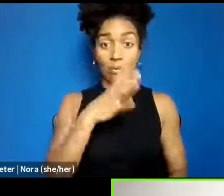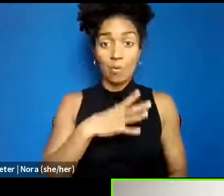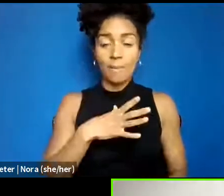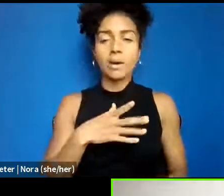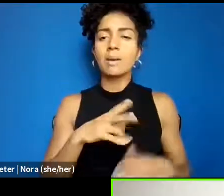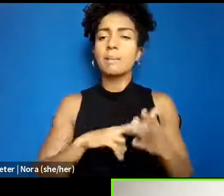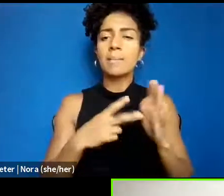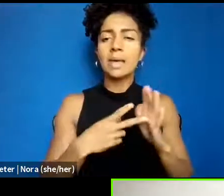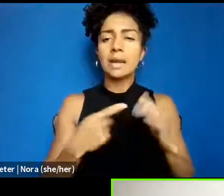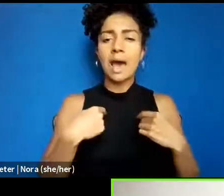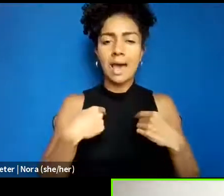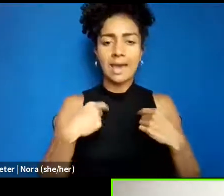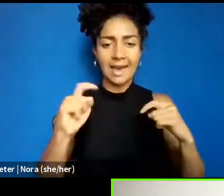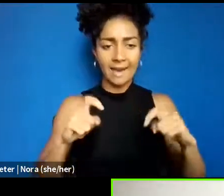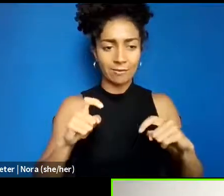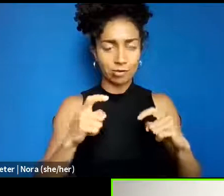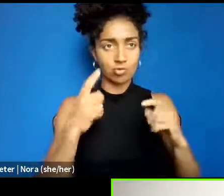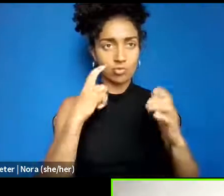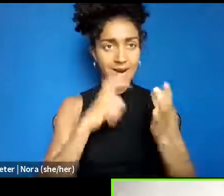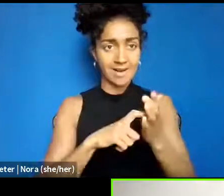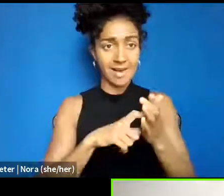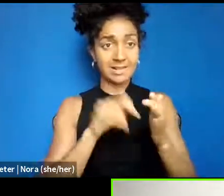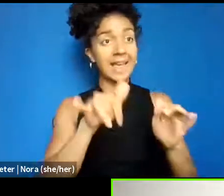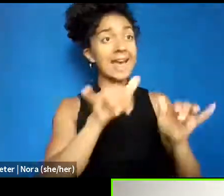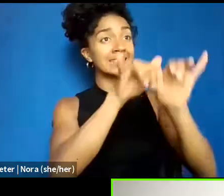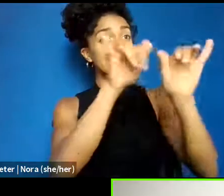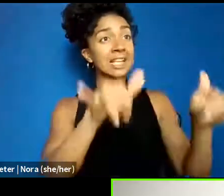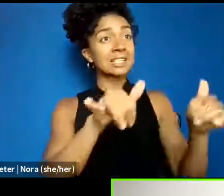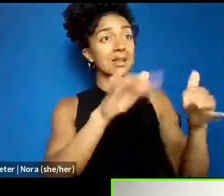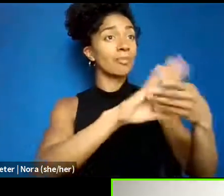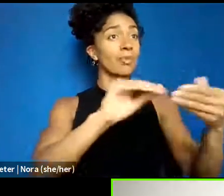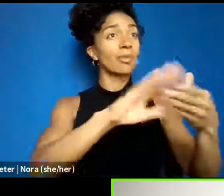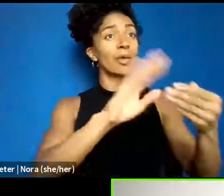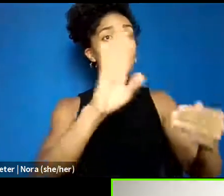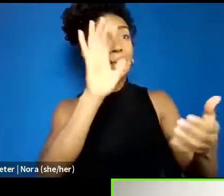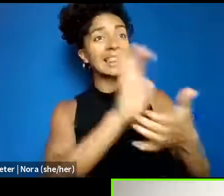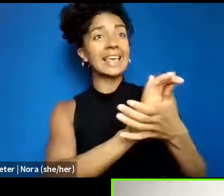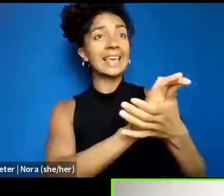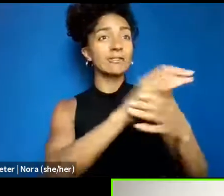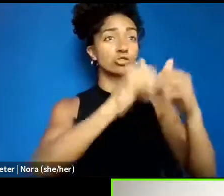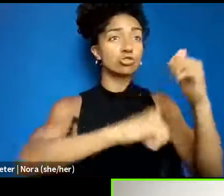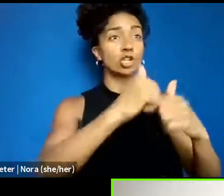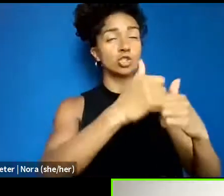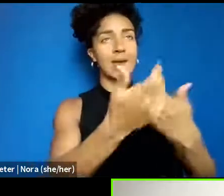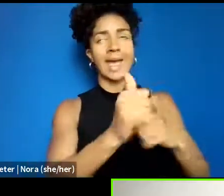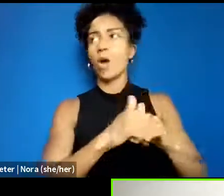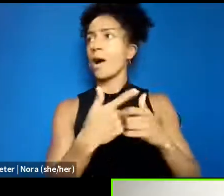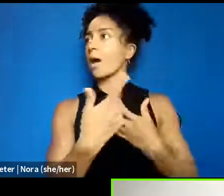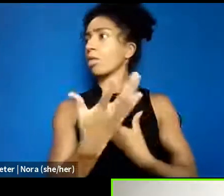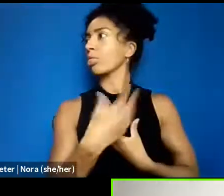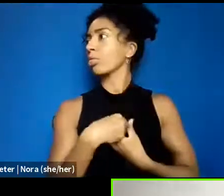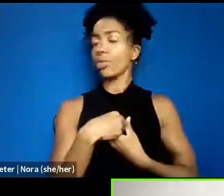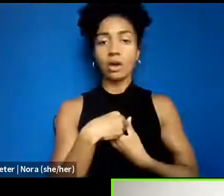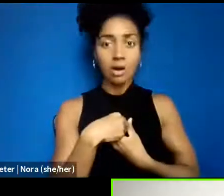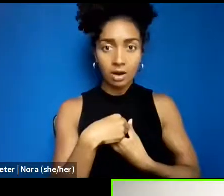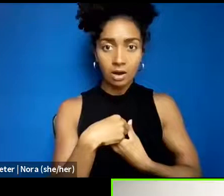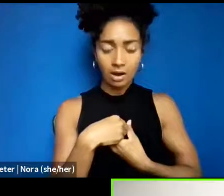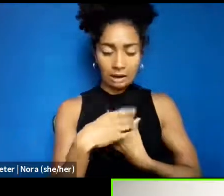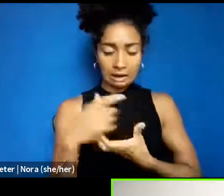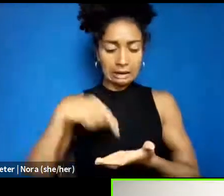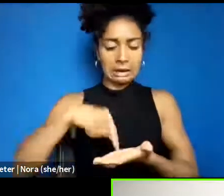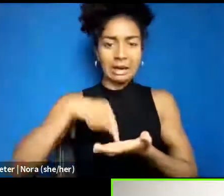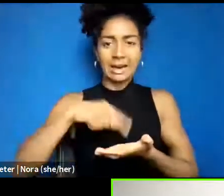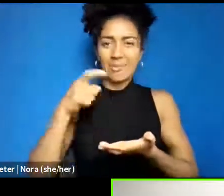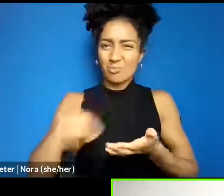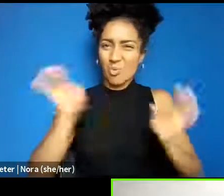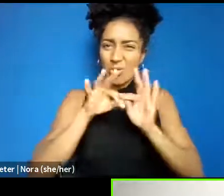how I might have internalized this. And that's hard work. That's hard to think about it in terms of, whoa, because it's easy to